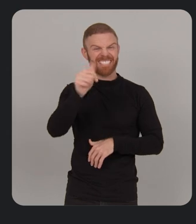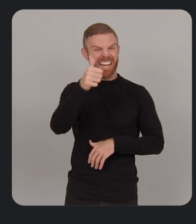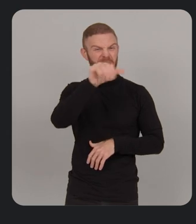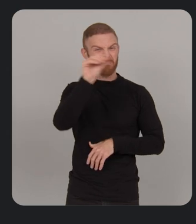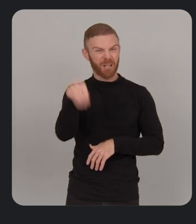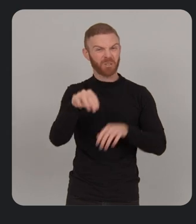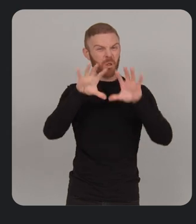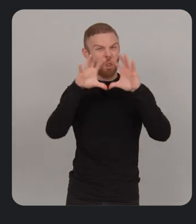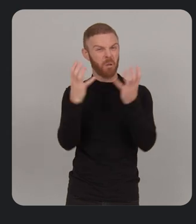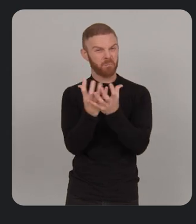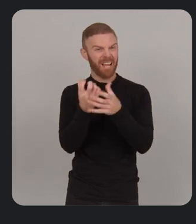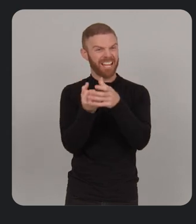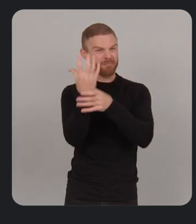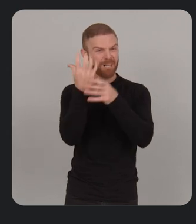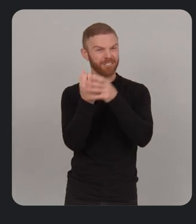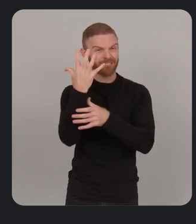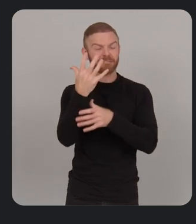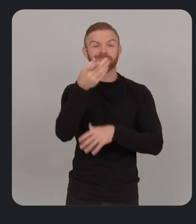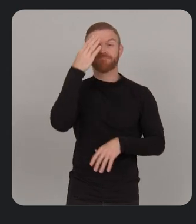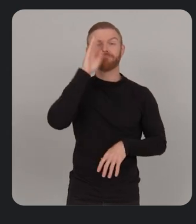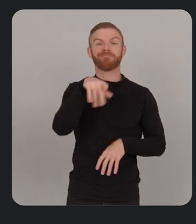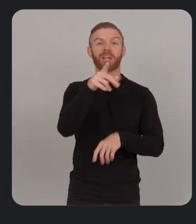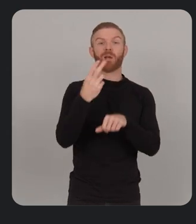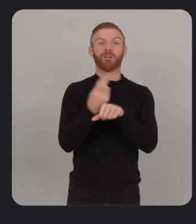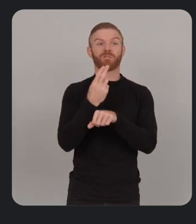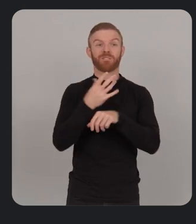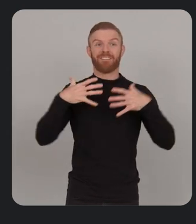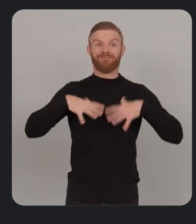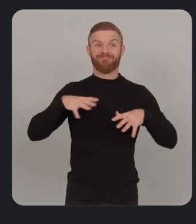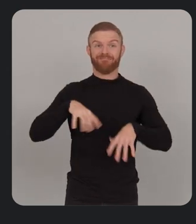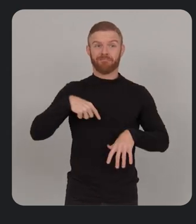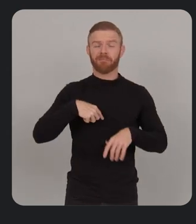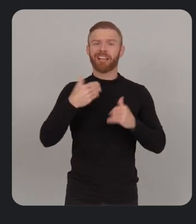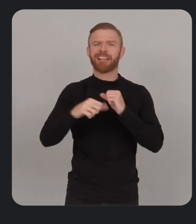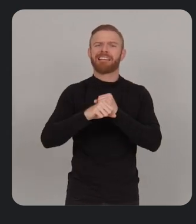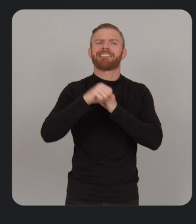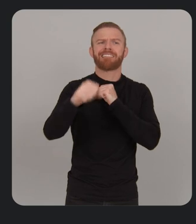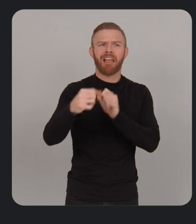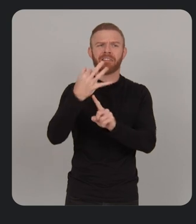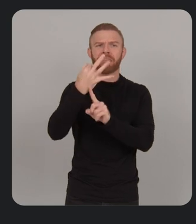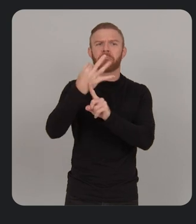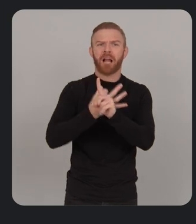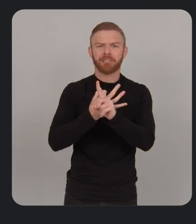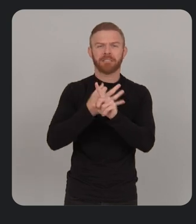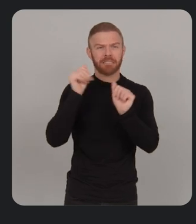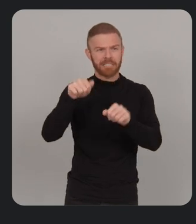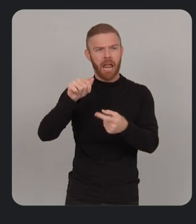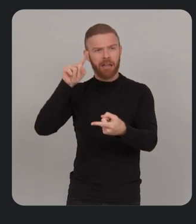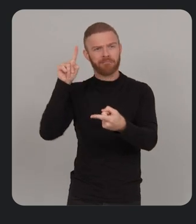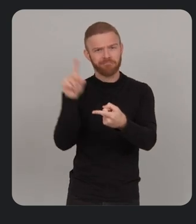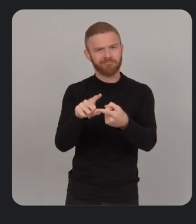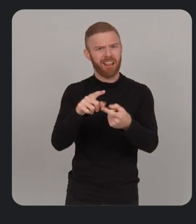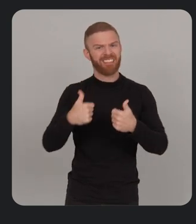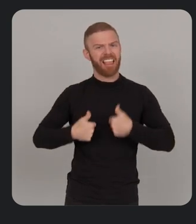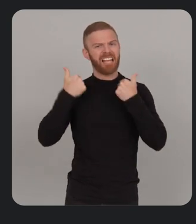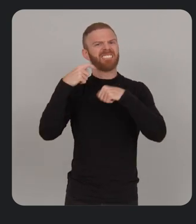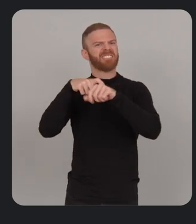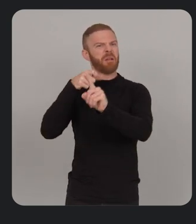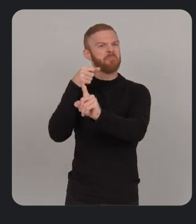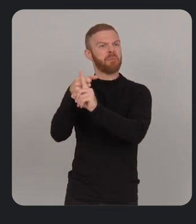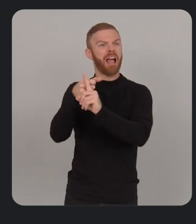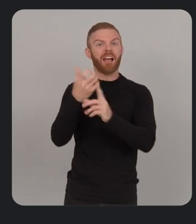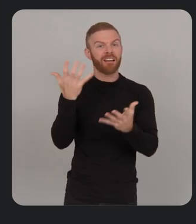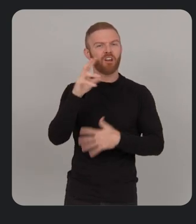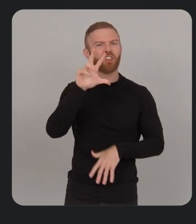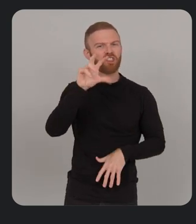10 percent of global emissions did you know wearing an item you already have just nine months longer can reduce its lifetime